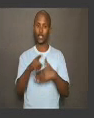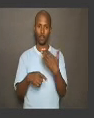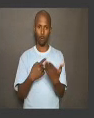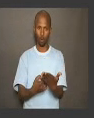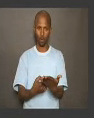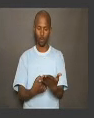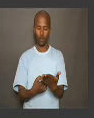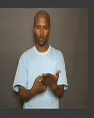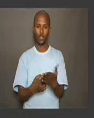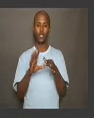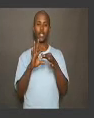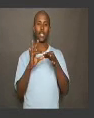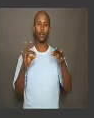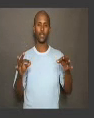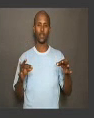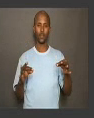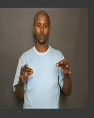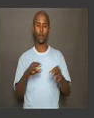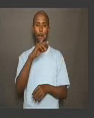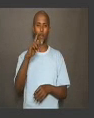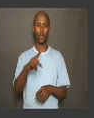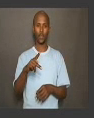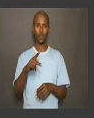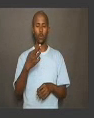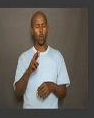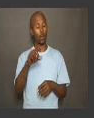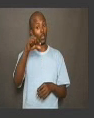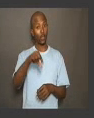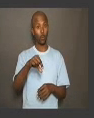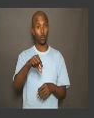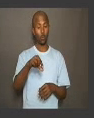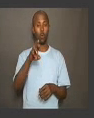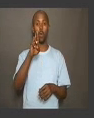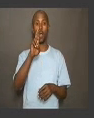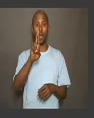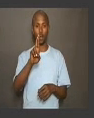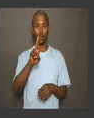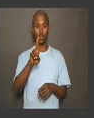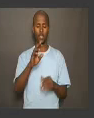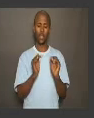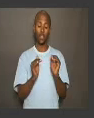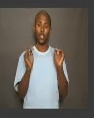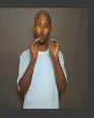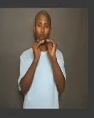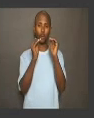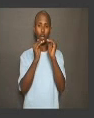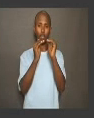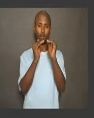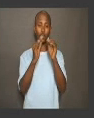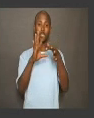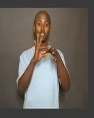Therefore, the statement P or Q and R is equivalent to